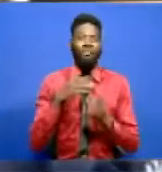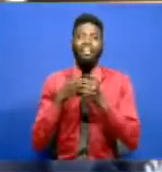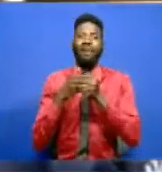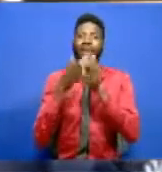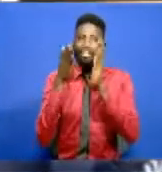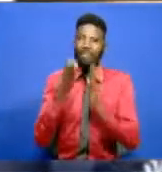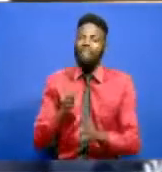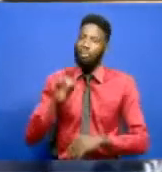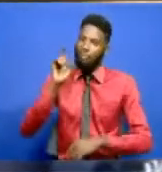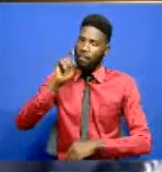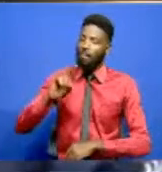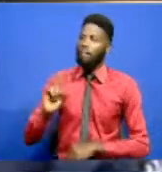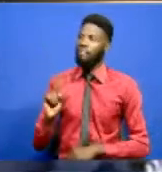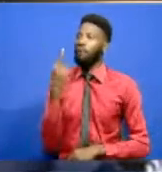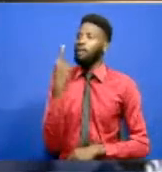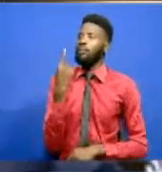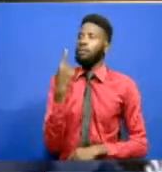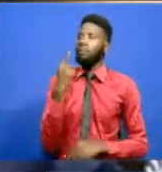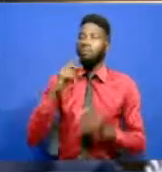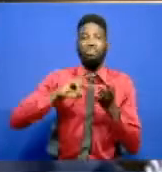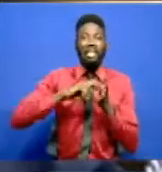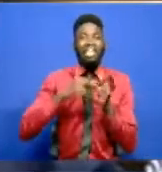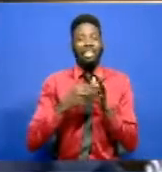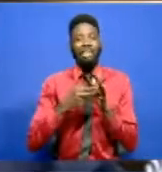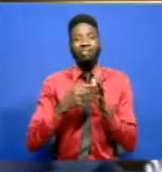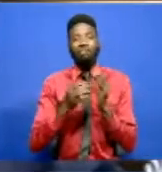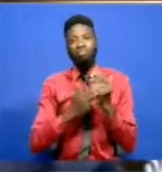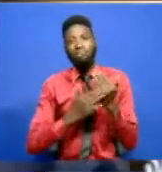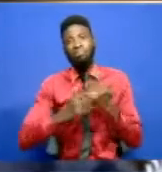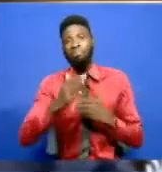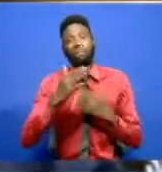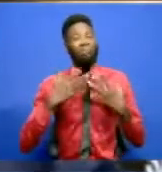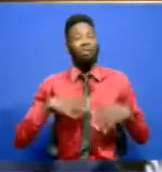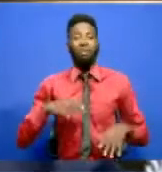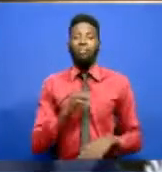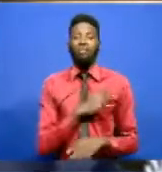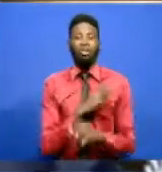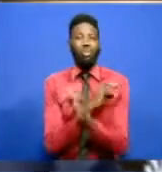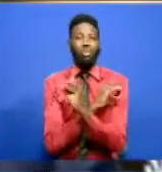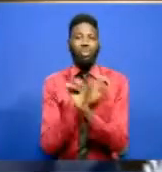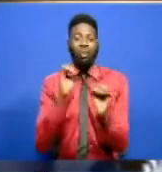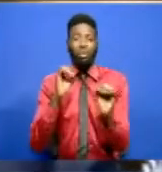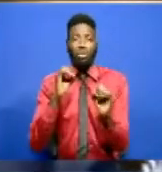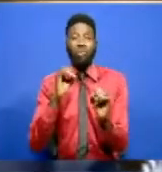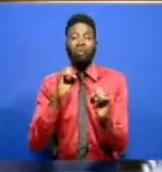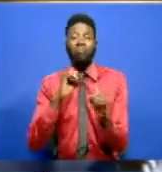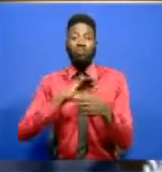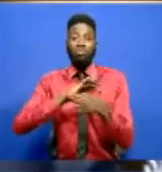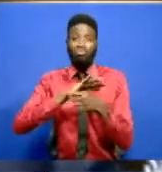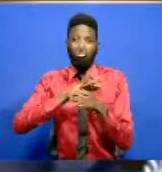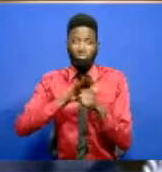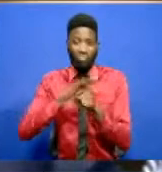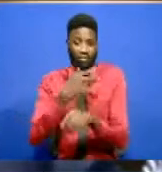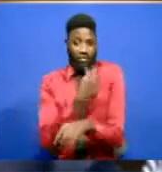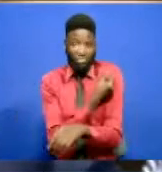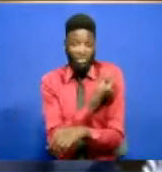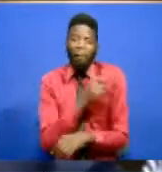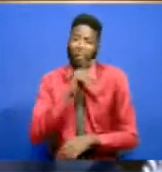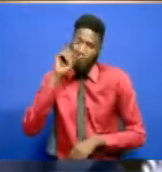know, about the vaccine. The vaccine goes through a very rigorous scientific